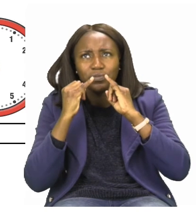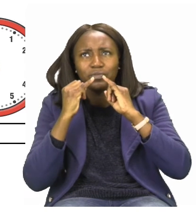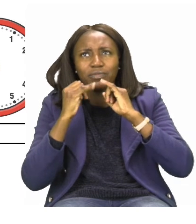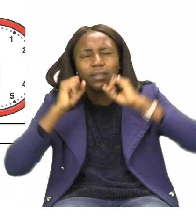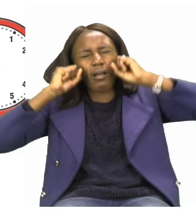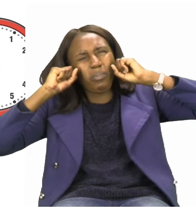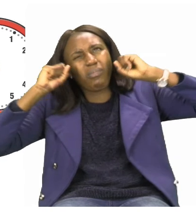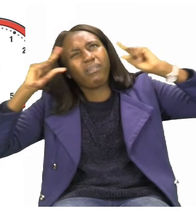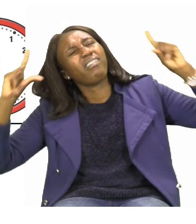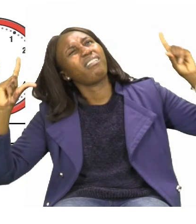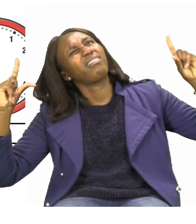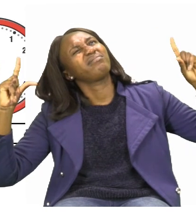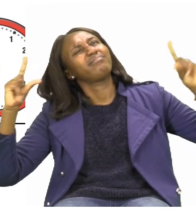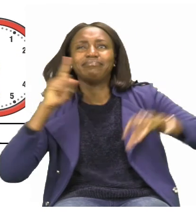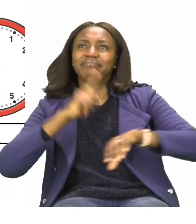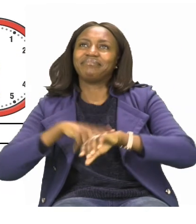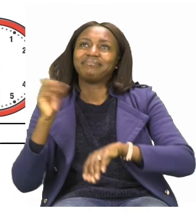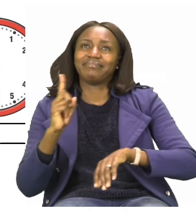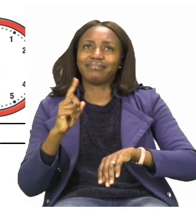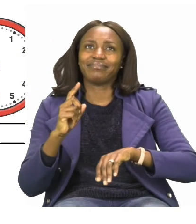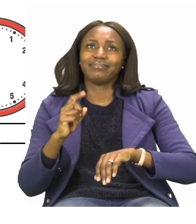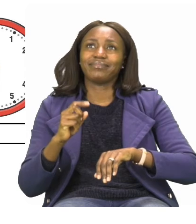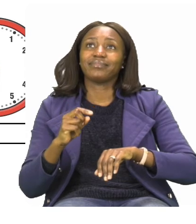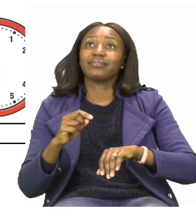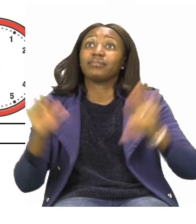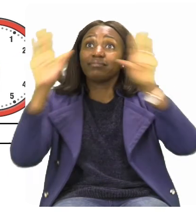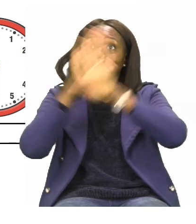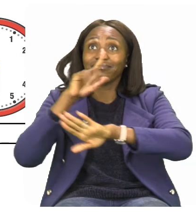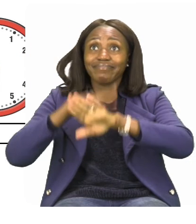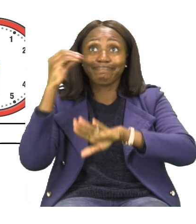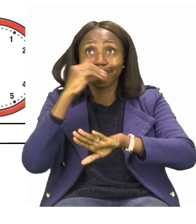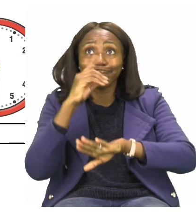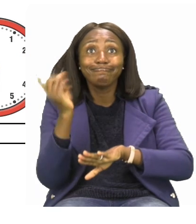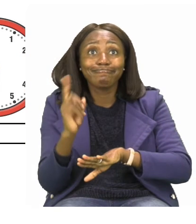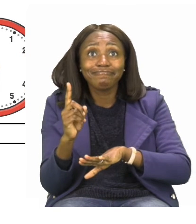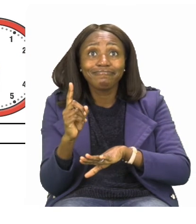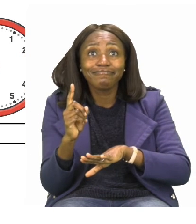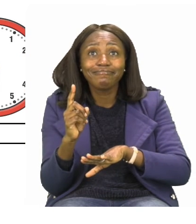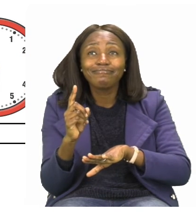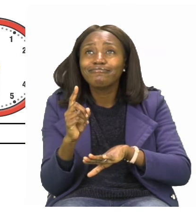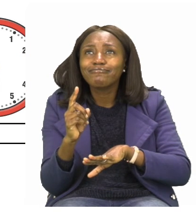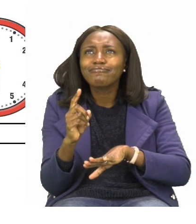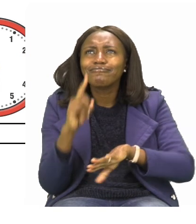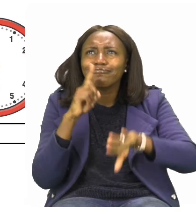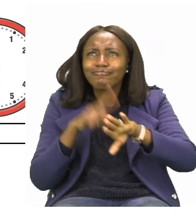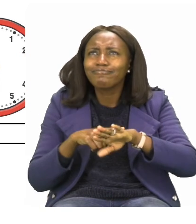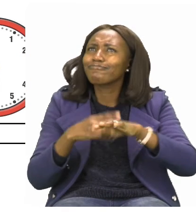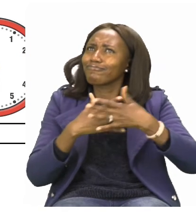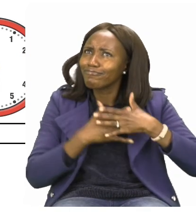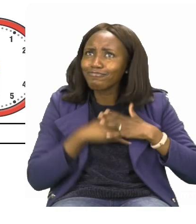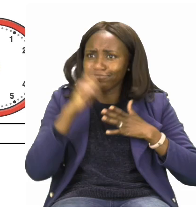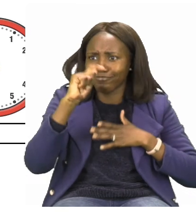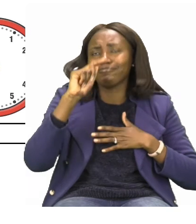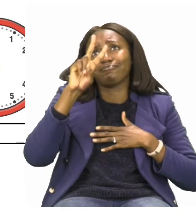up, what time you eat dinner, what time your favorite TV show